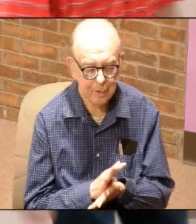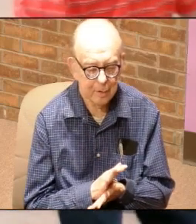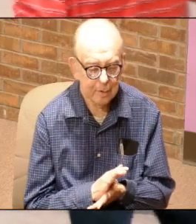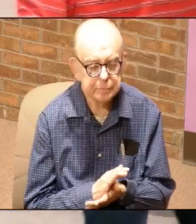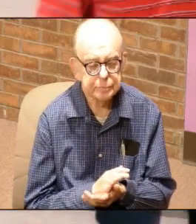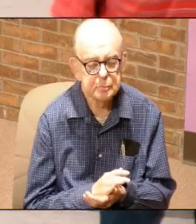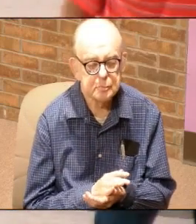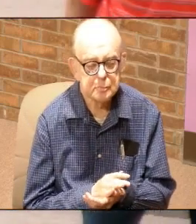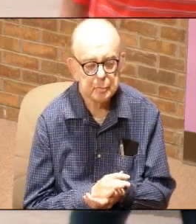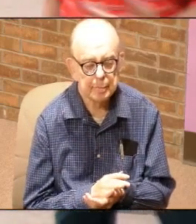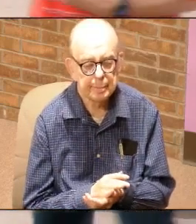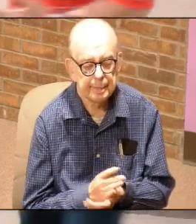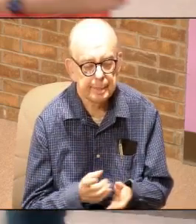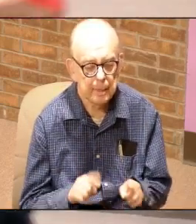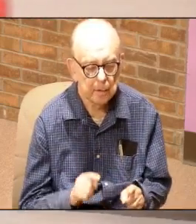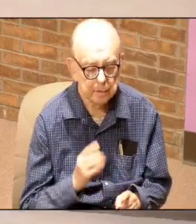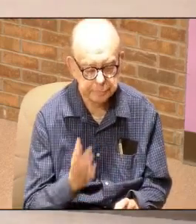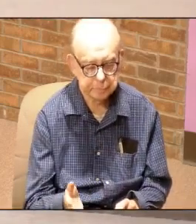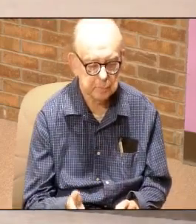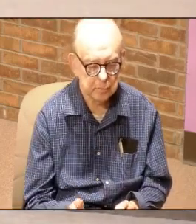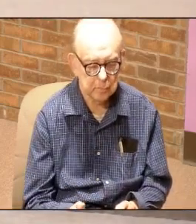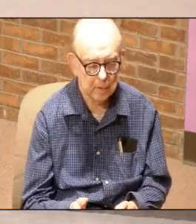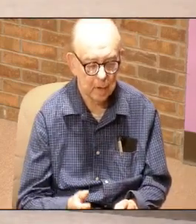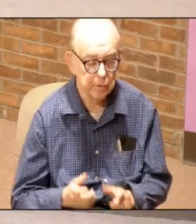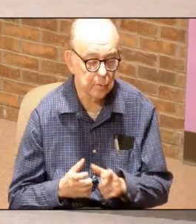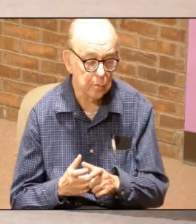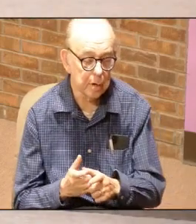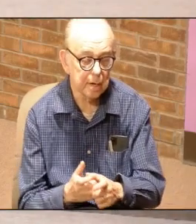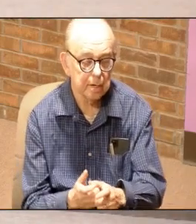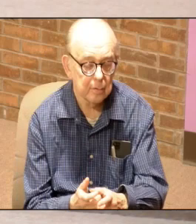So you were there. When you're out there and you're running